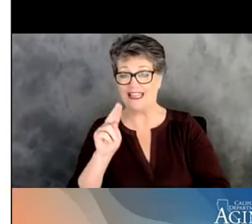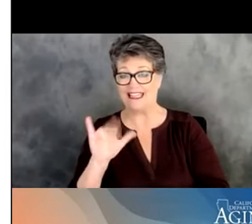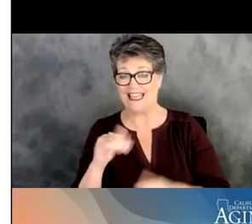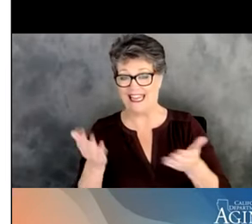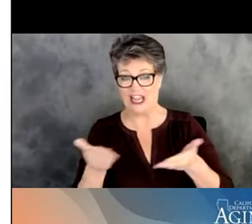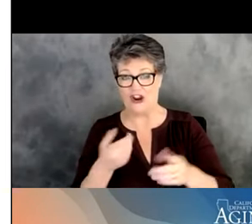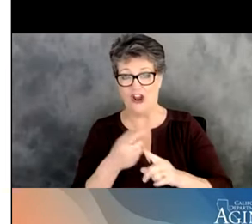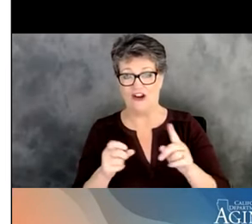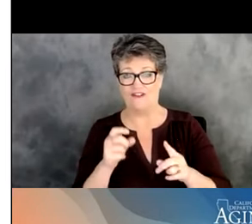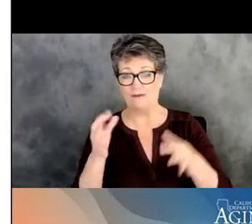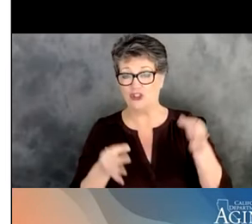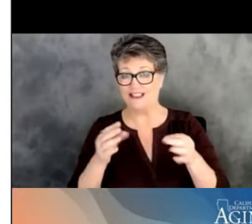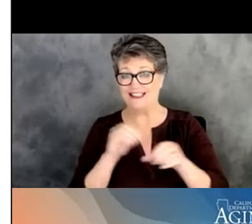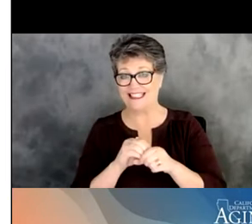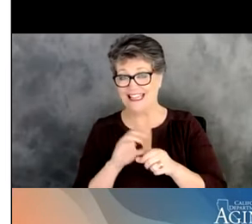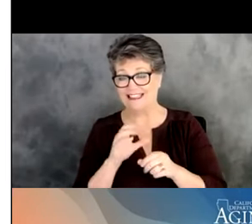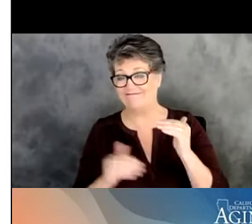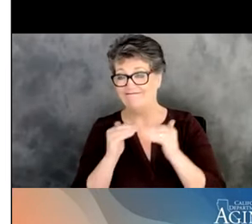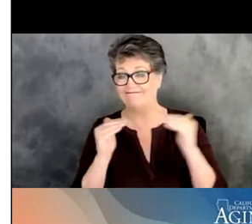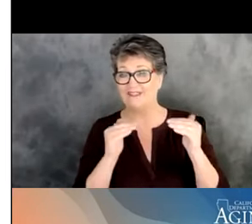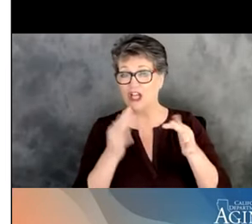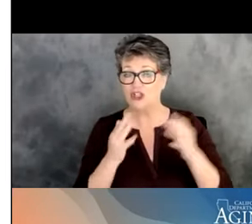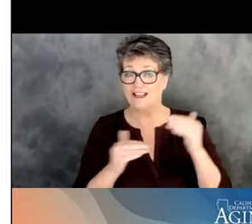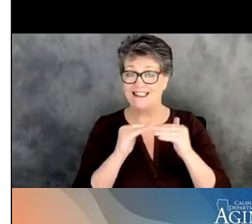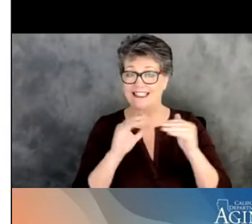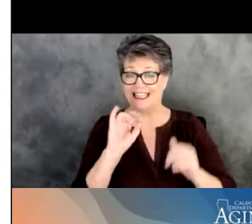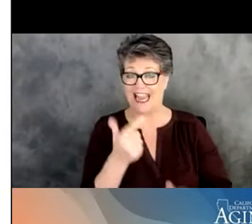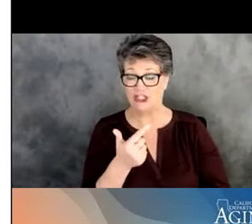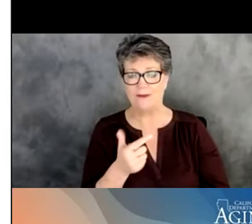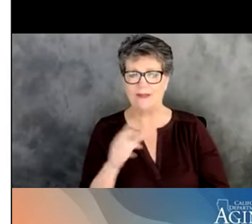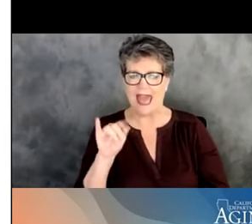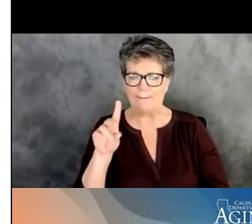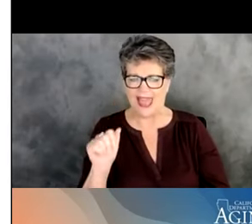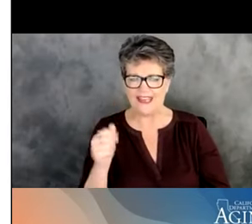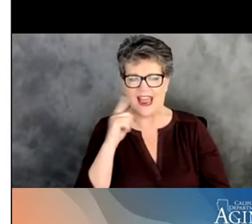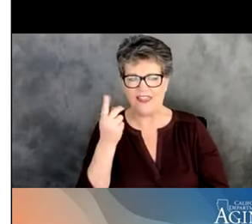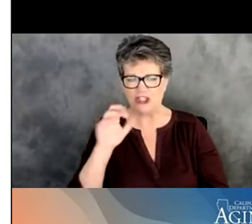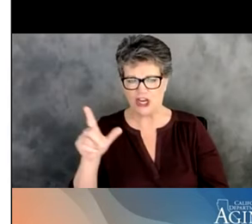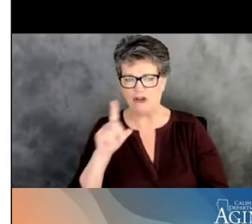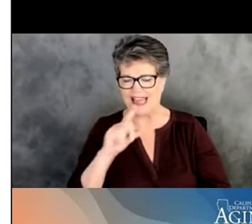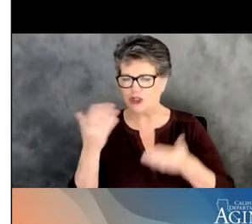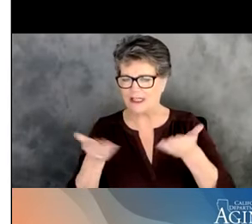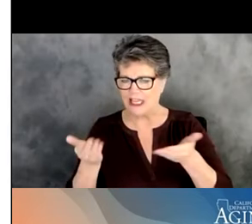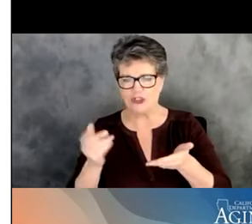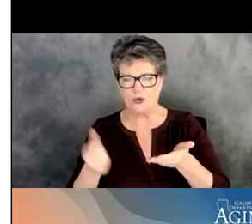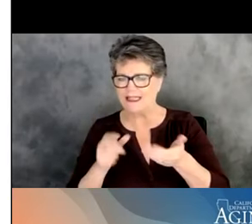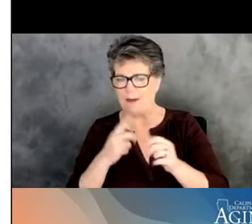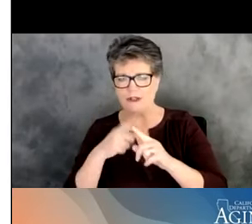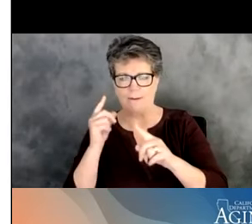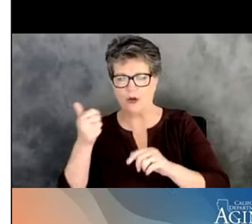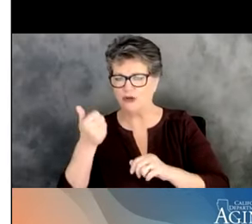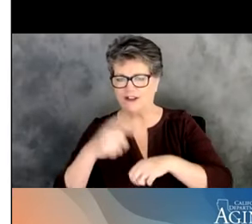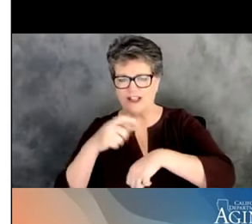Chan from Justice in Aging. I use he, him, his pronouns. And Amanda, I think Cheryl's actually on. She just wasn't able to unmute herself in